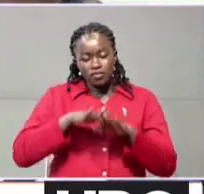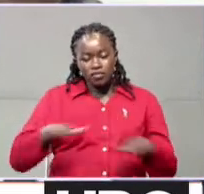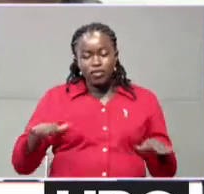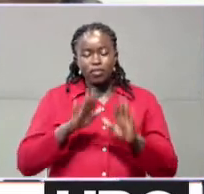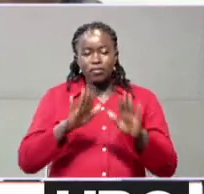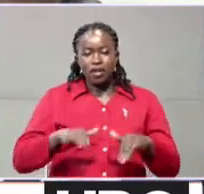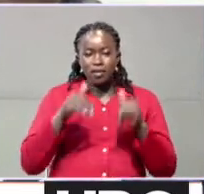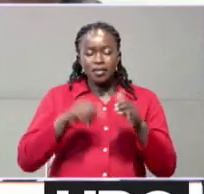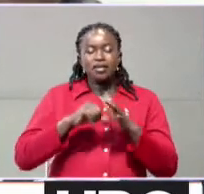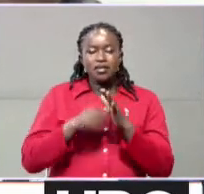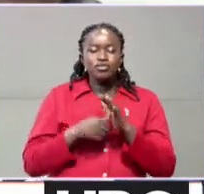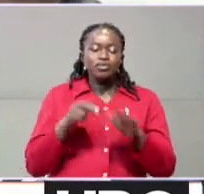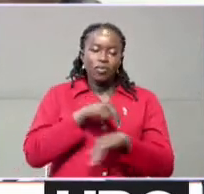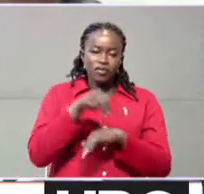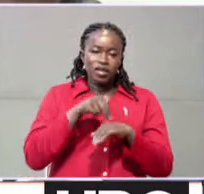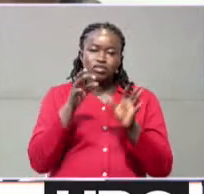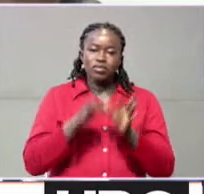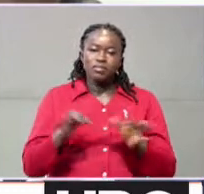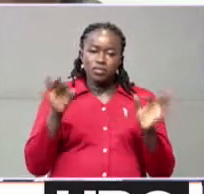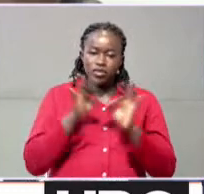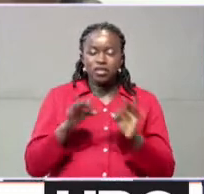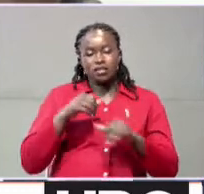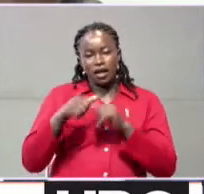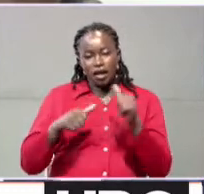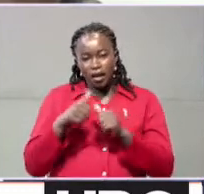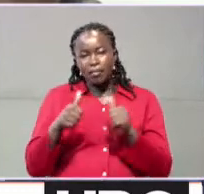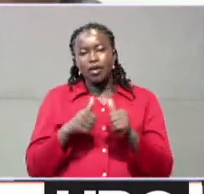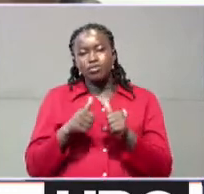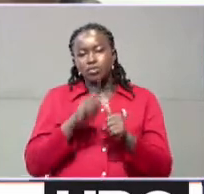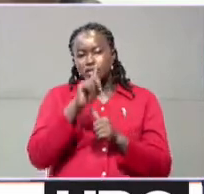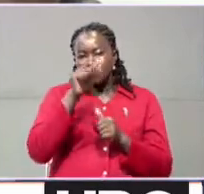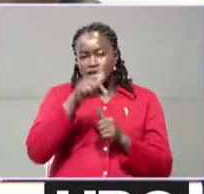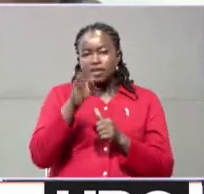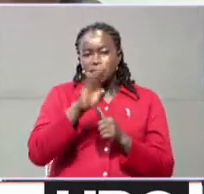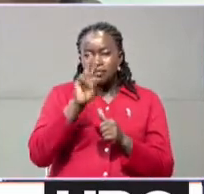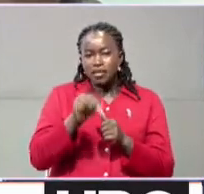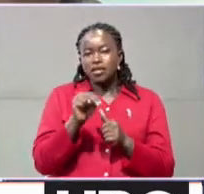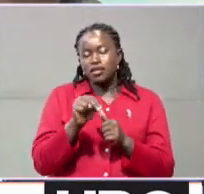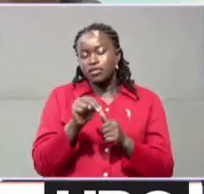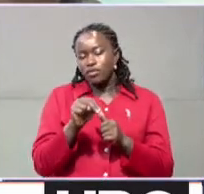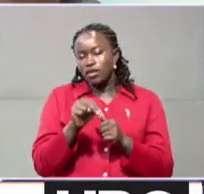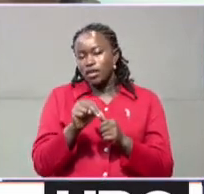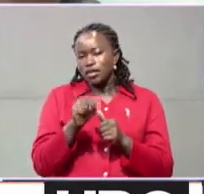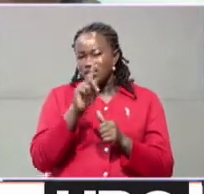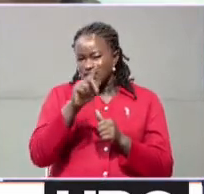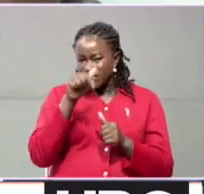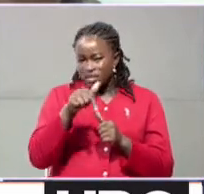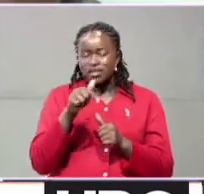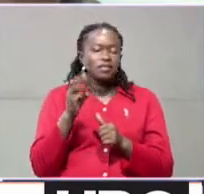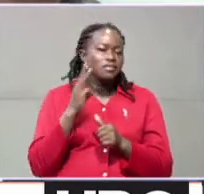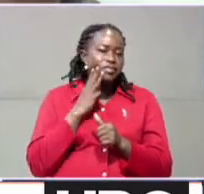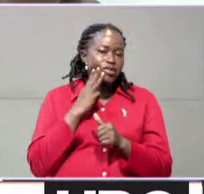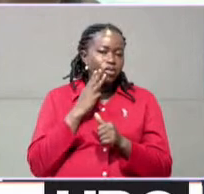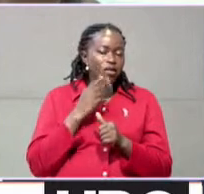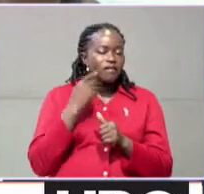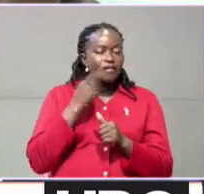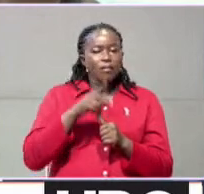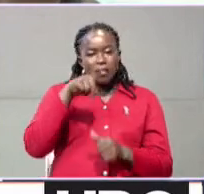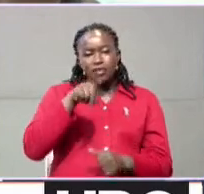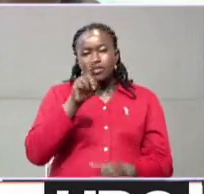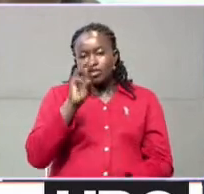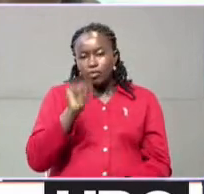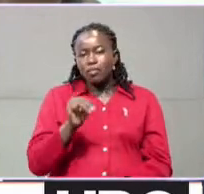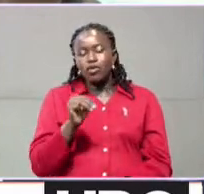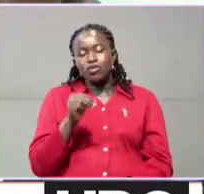of national importance concerning the diversion of 17 billion i mean 17 million of the paris development